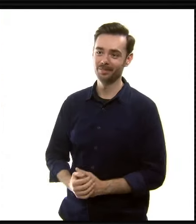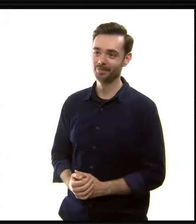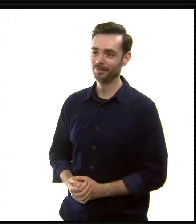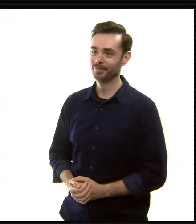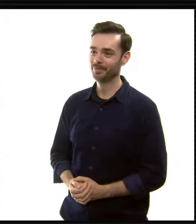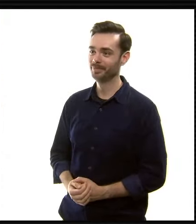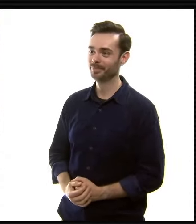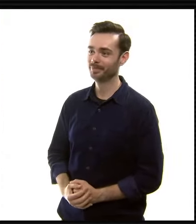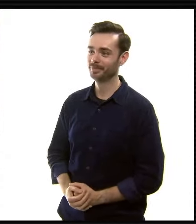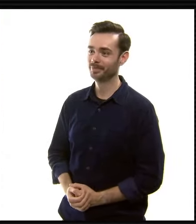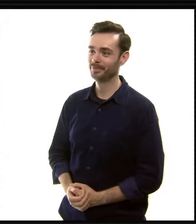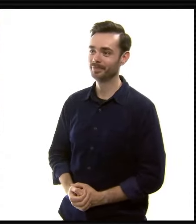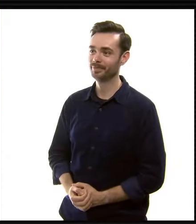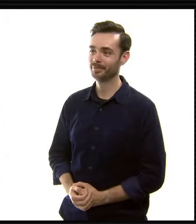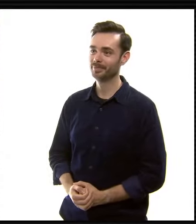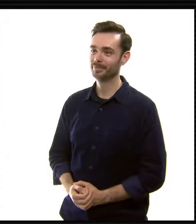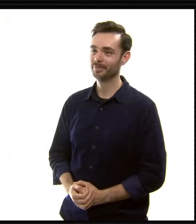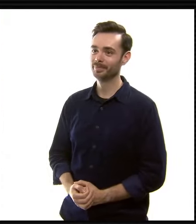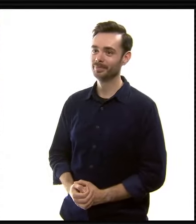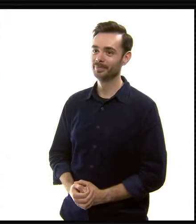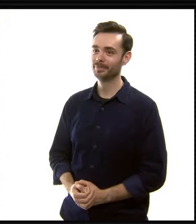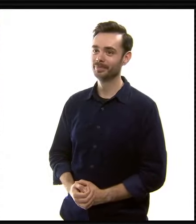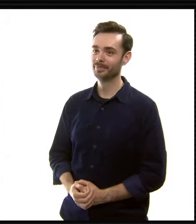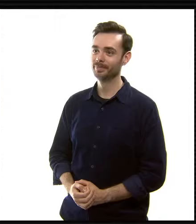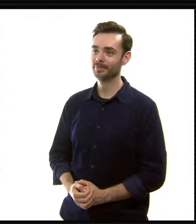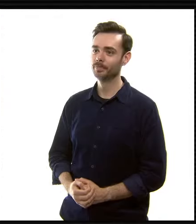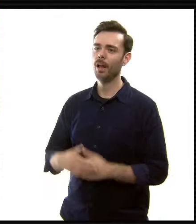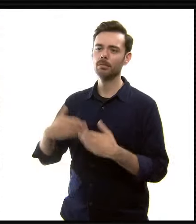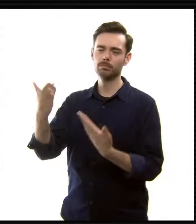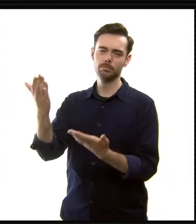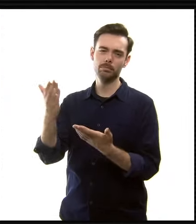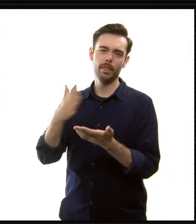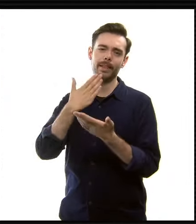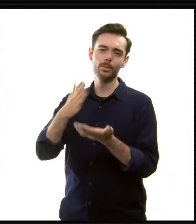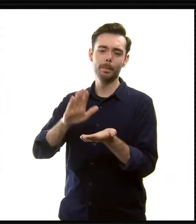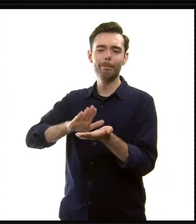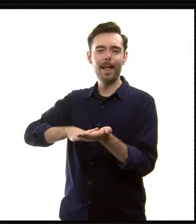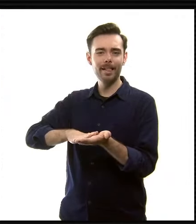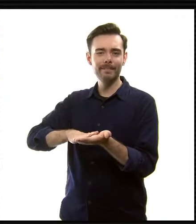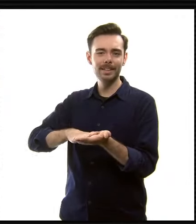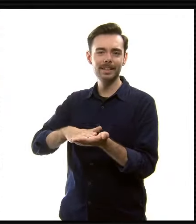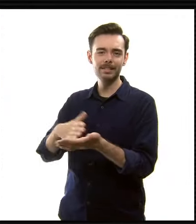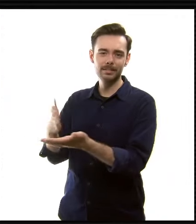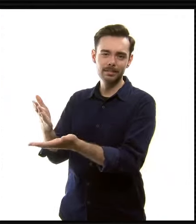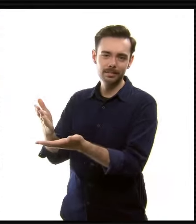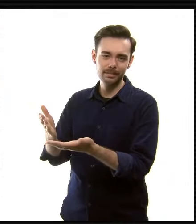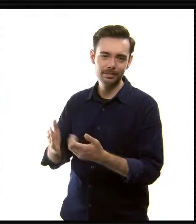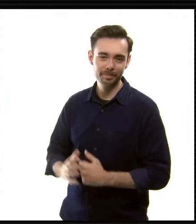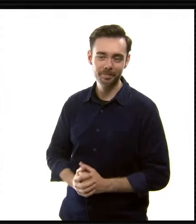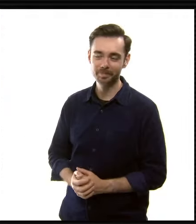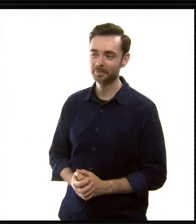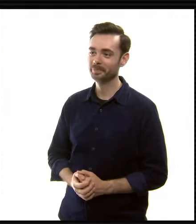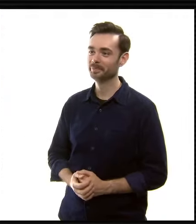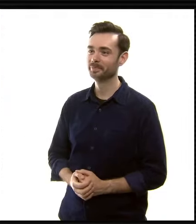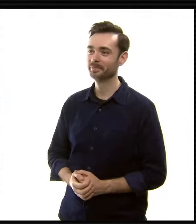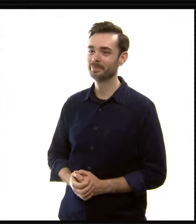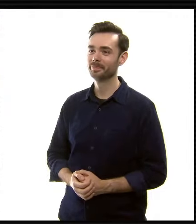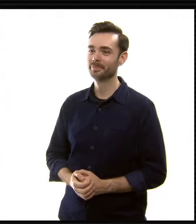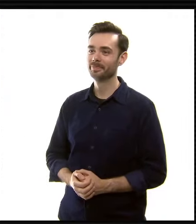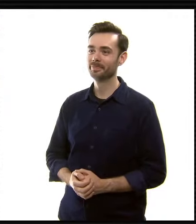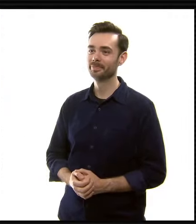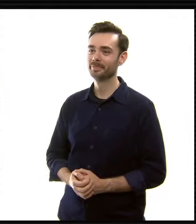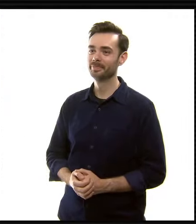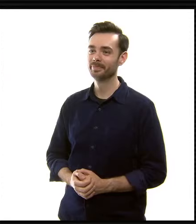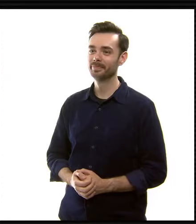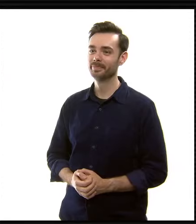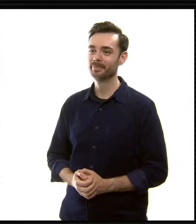And let's not forget this as well. Huge thanks to the brilliant Melvin O'Doom. Melvin. Made that. And that is